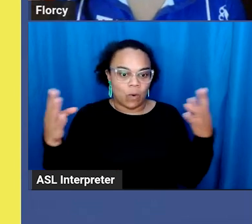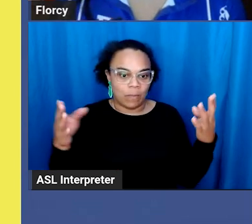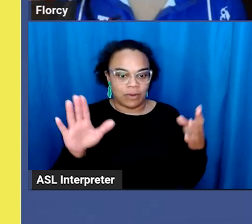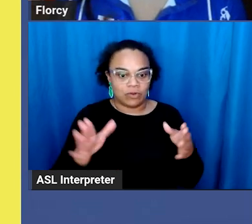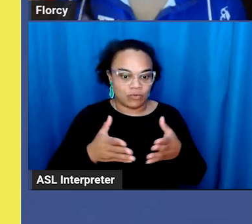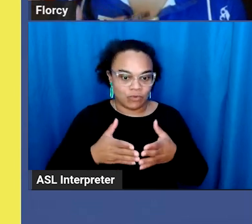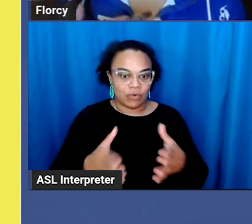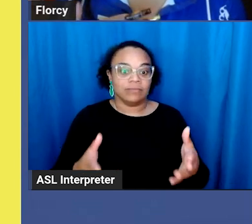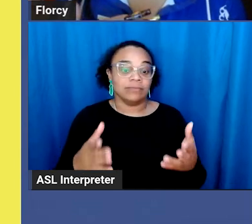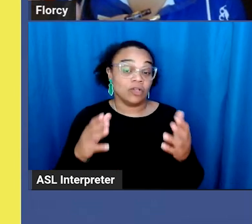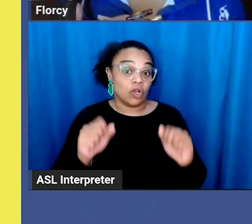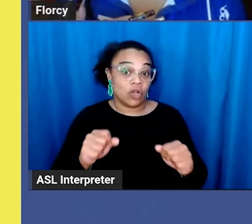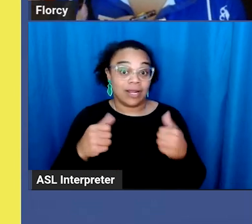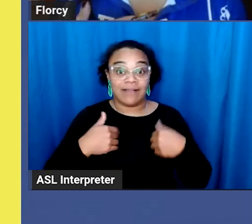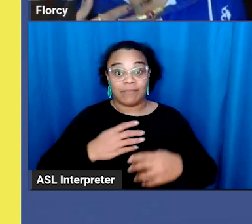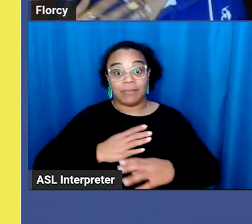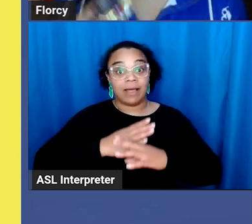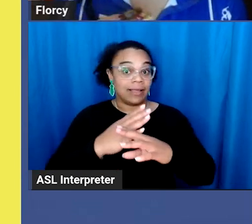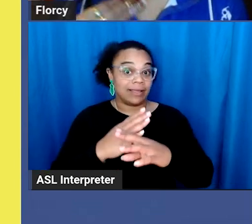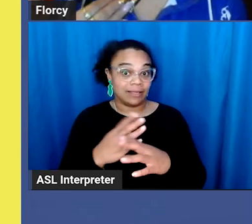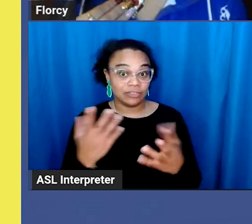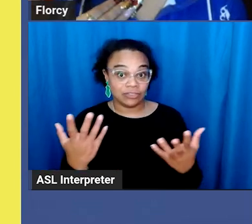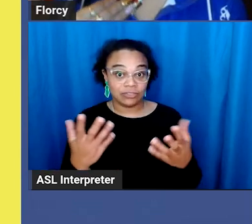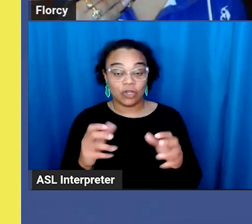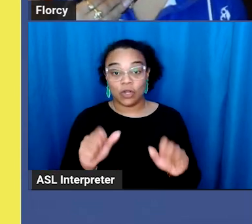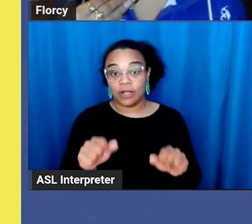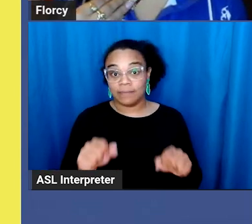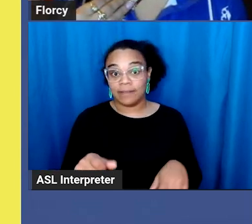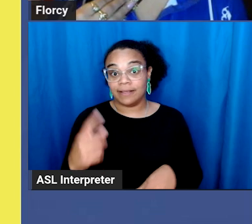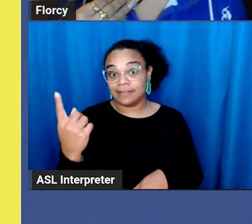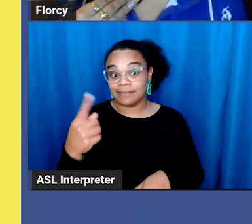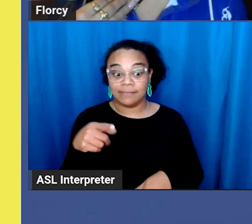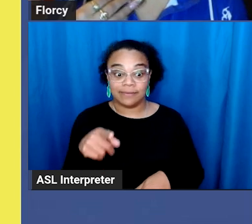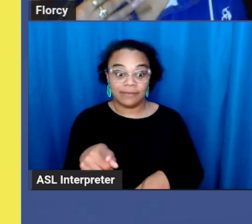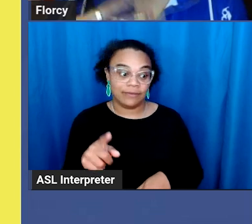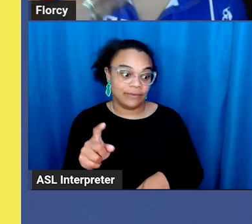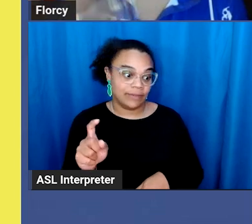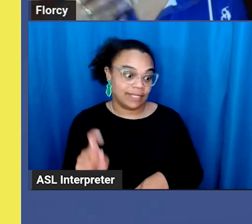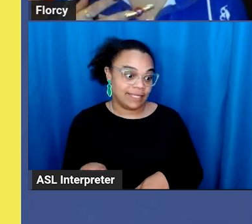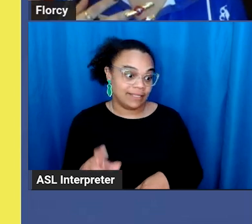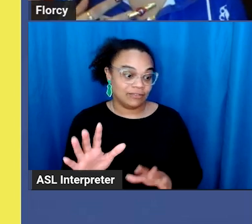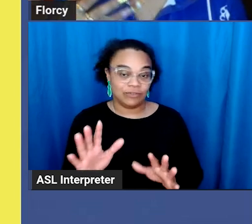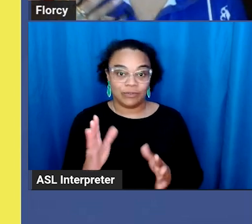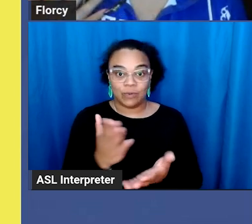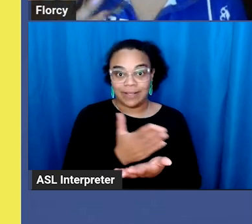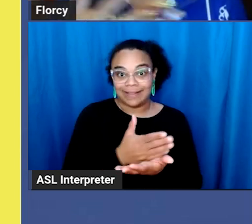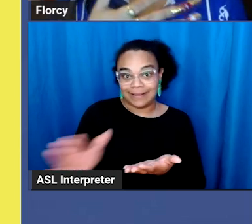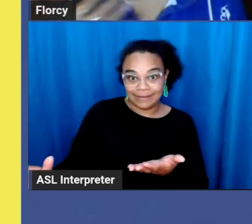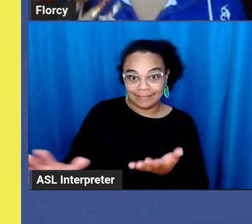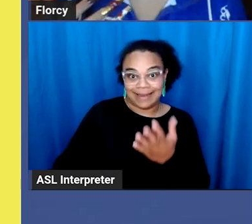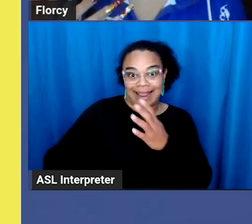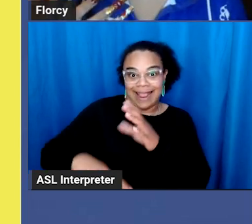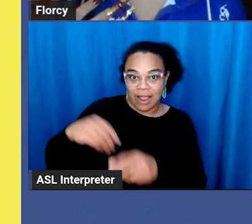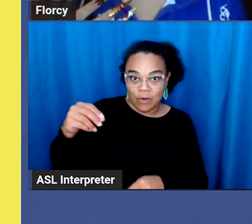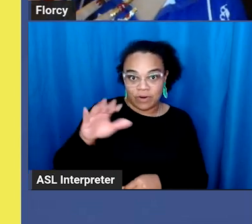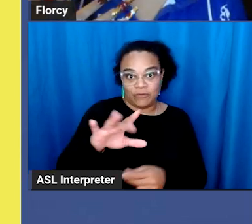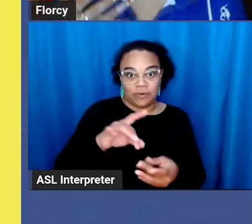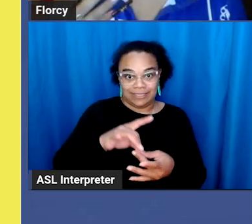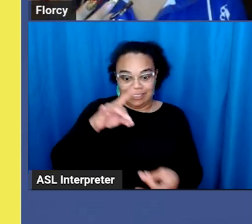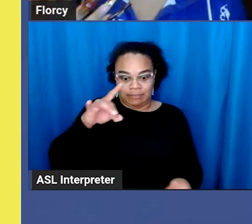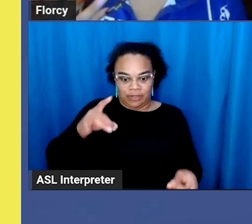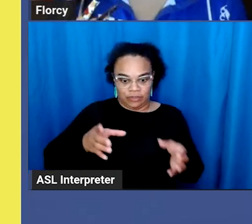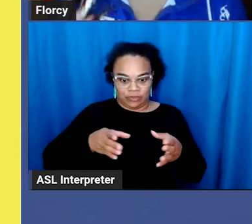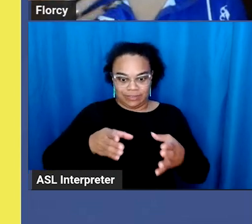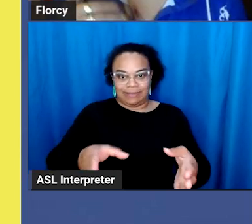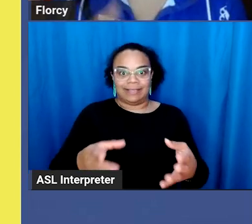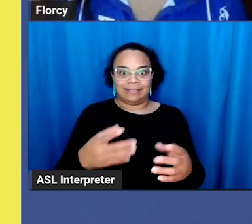be blockages, like there could be like things that you need to get out of your spiritual space